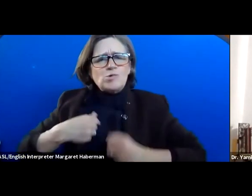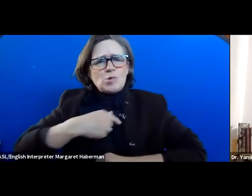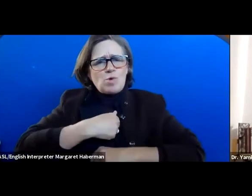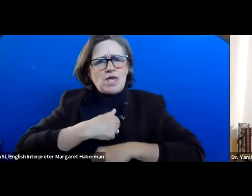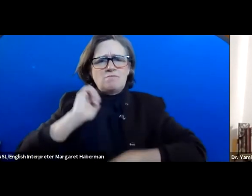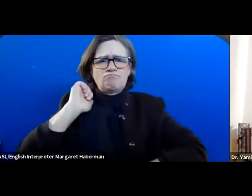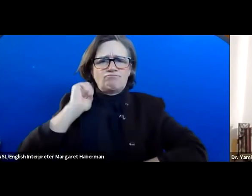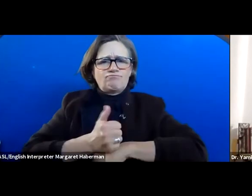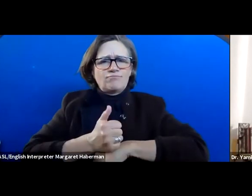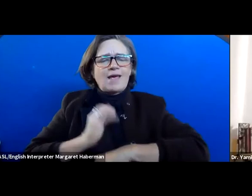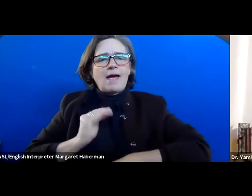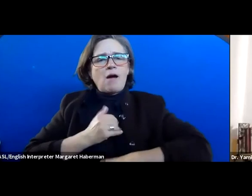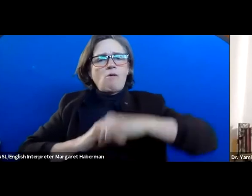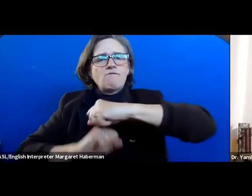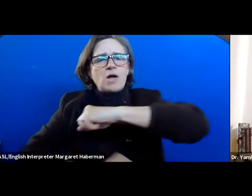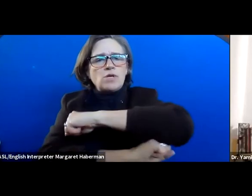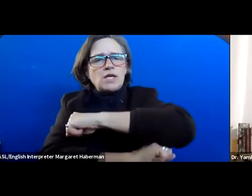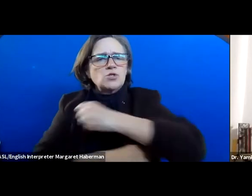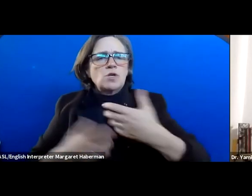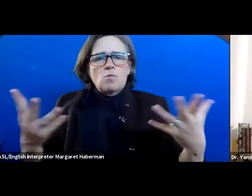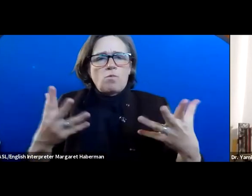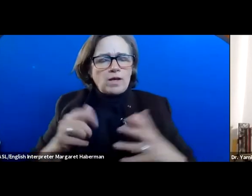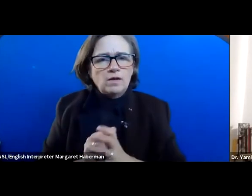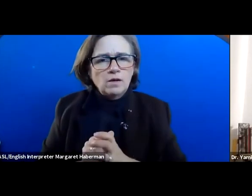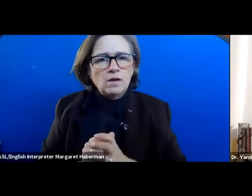What values are informing our